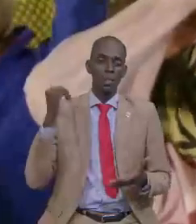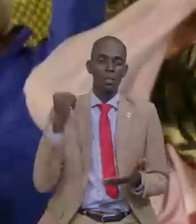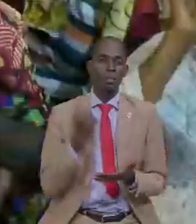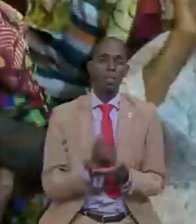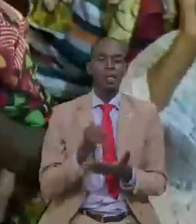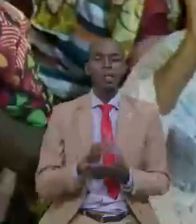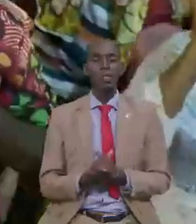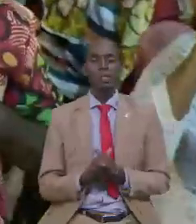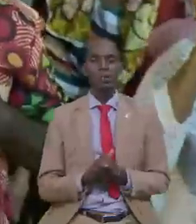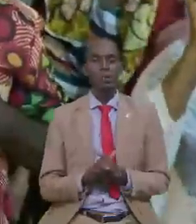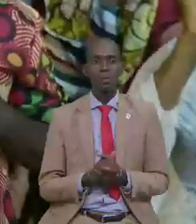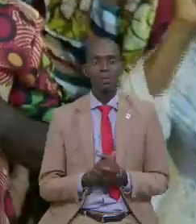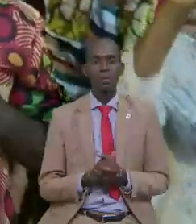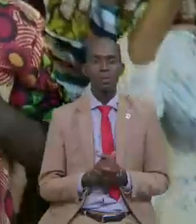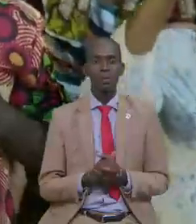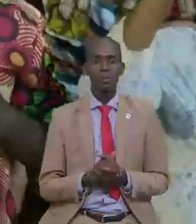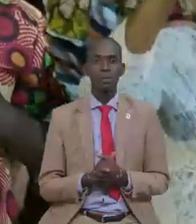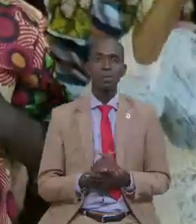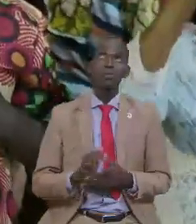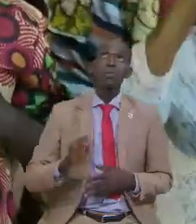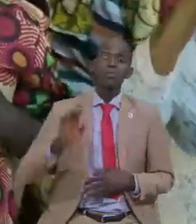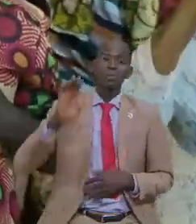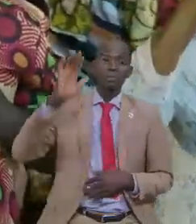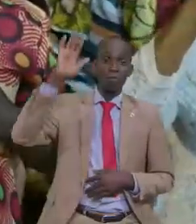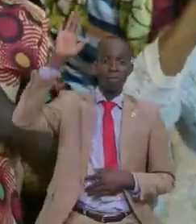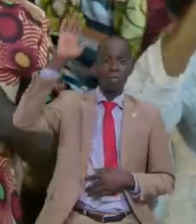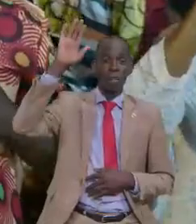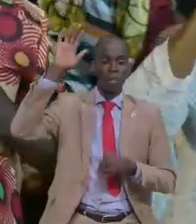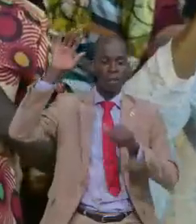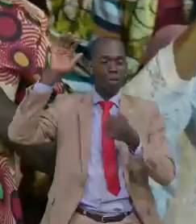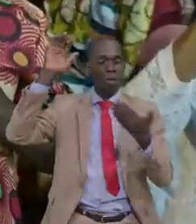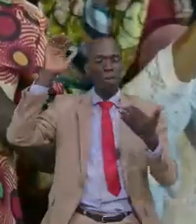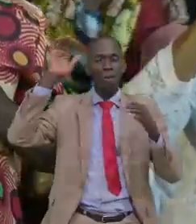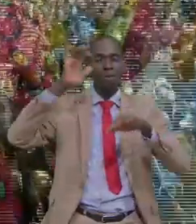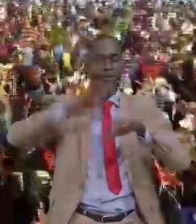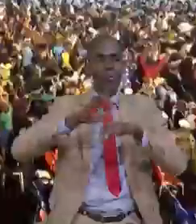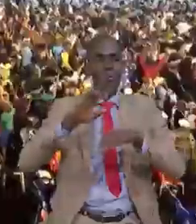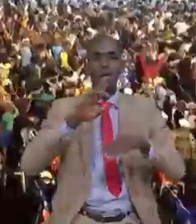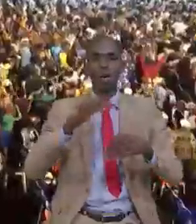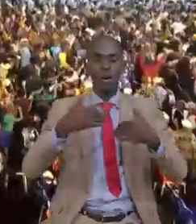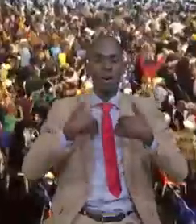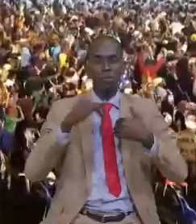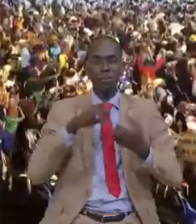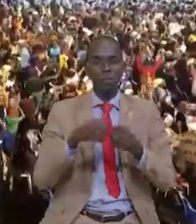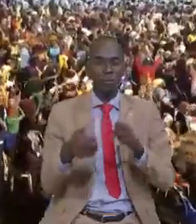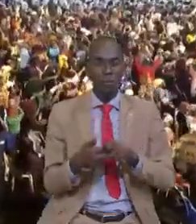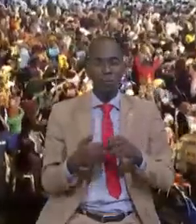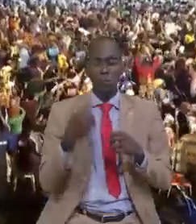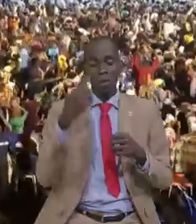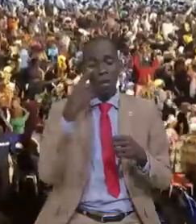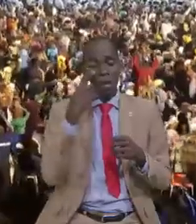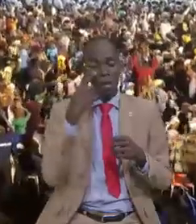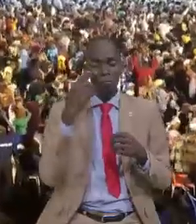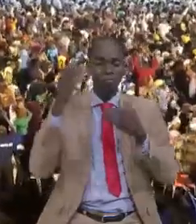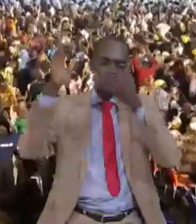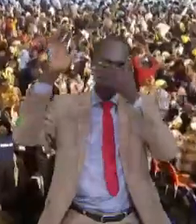Amen. Raise up that hand and lay the other hand where you have the challenge. Your eyes are blind, it's going to open